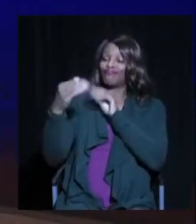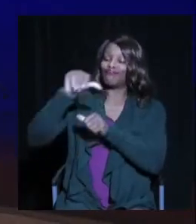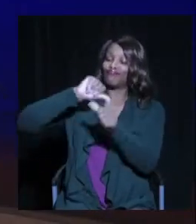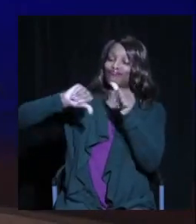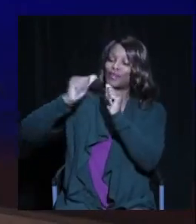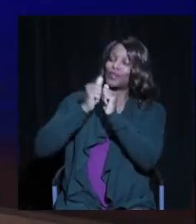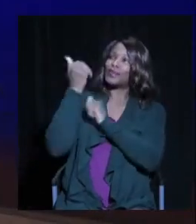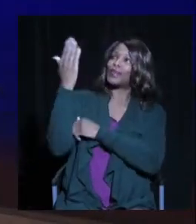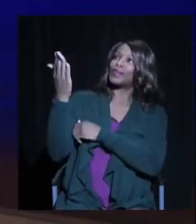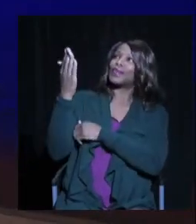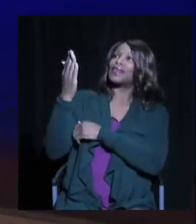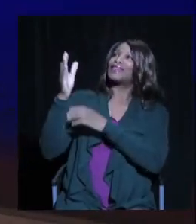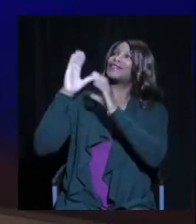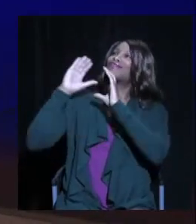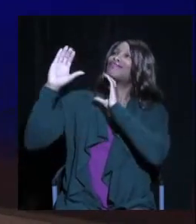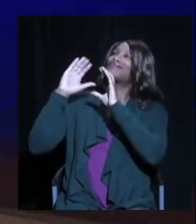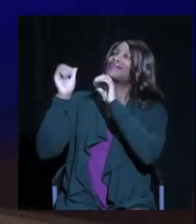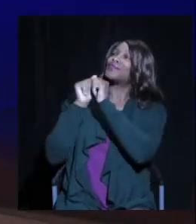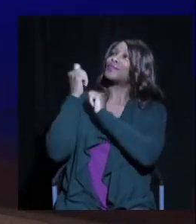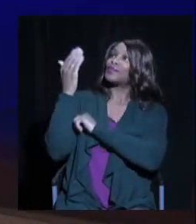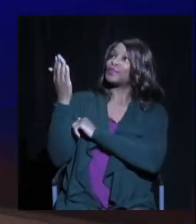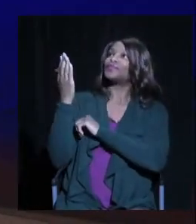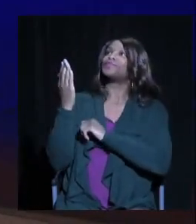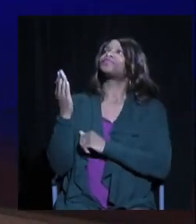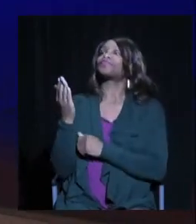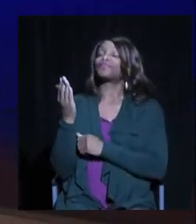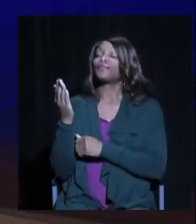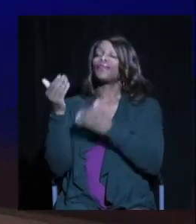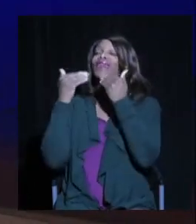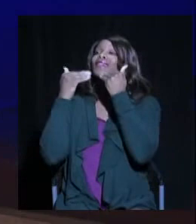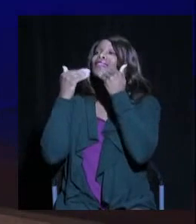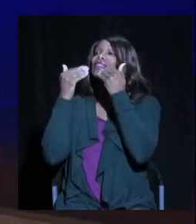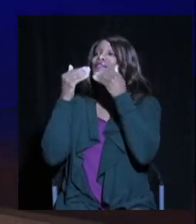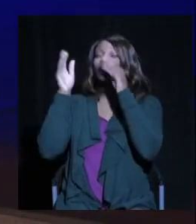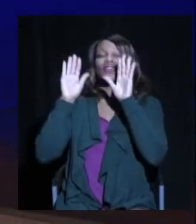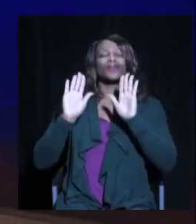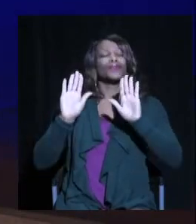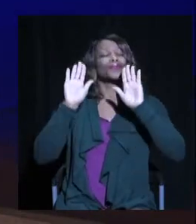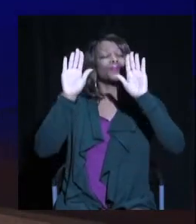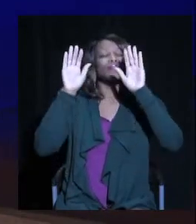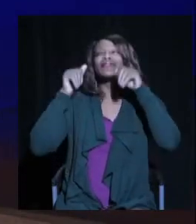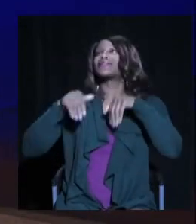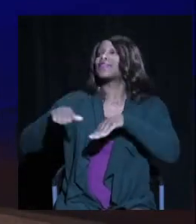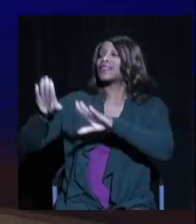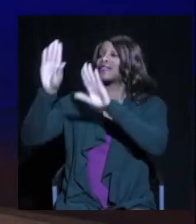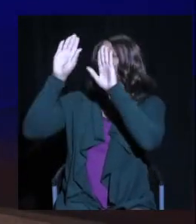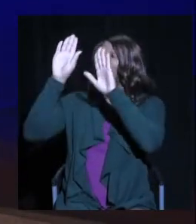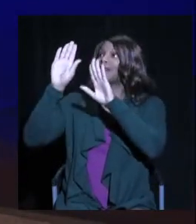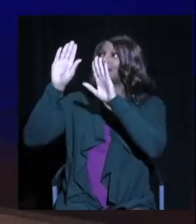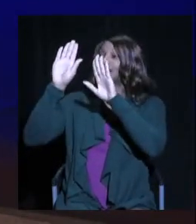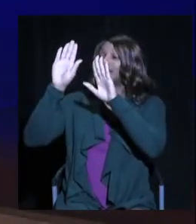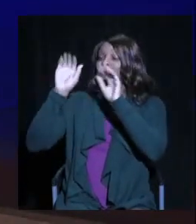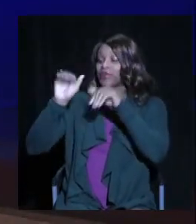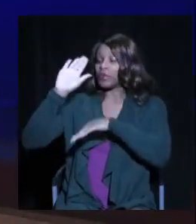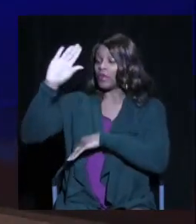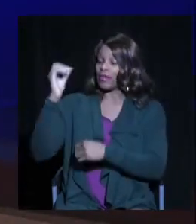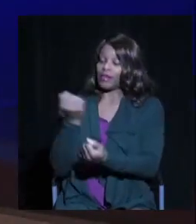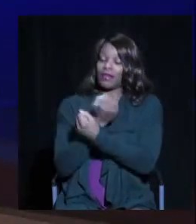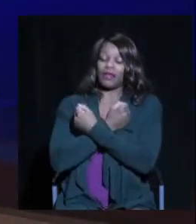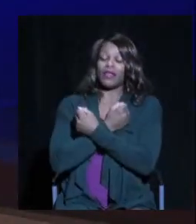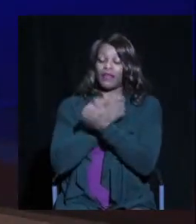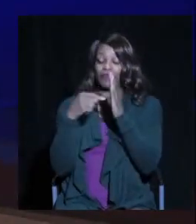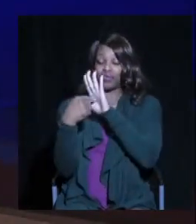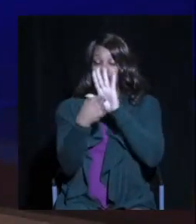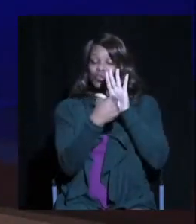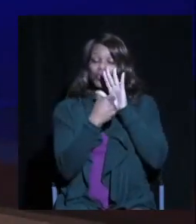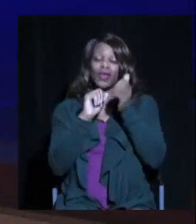fellowship with you, to talk with you. Lord, thank you for the ultimate sacrifice you made, for giving your love for us by